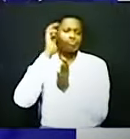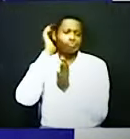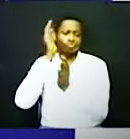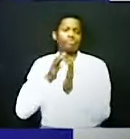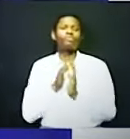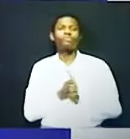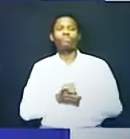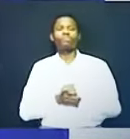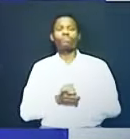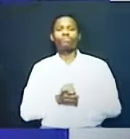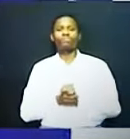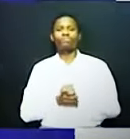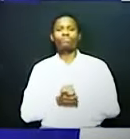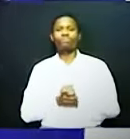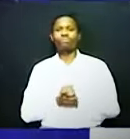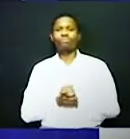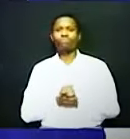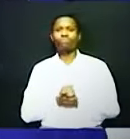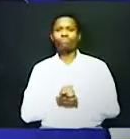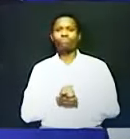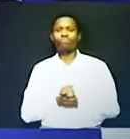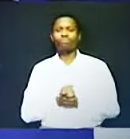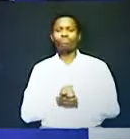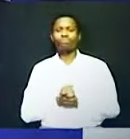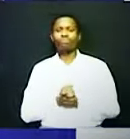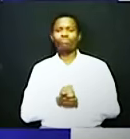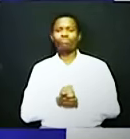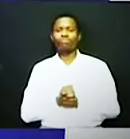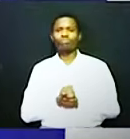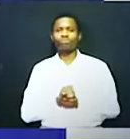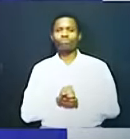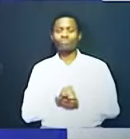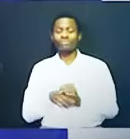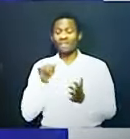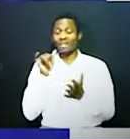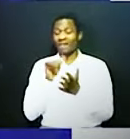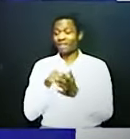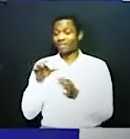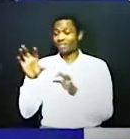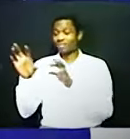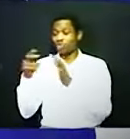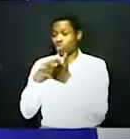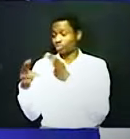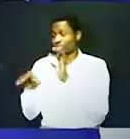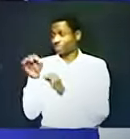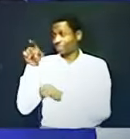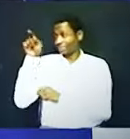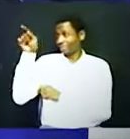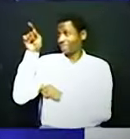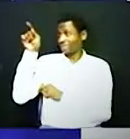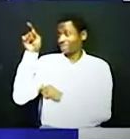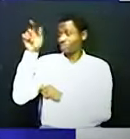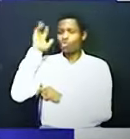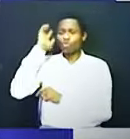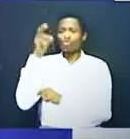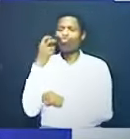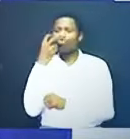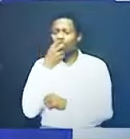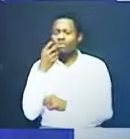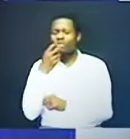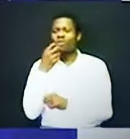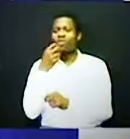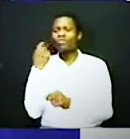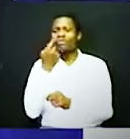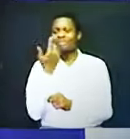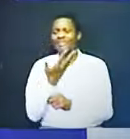He will not speak on his own. He will speak only what he hears, and